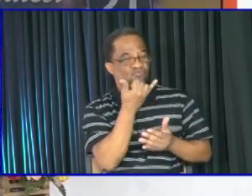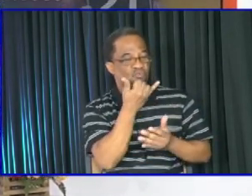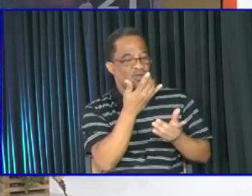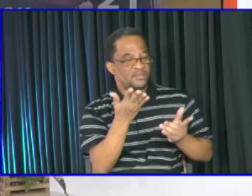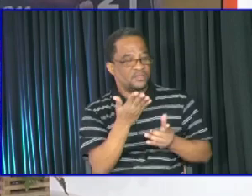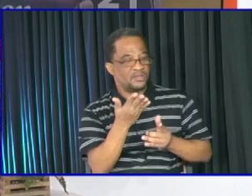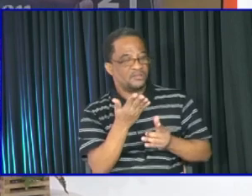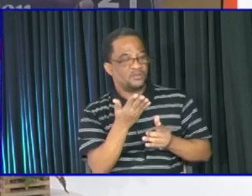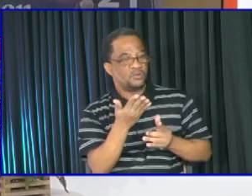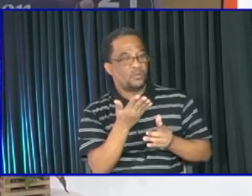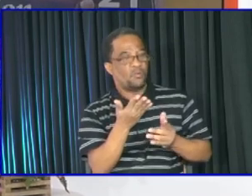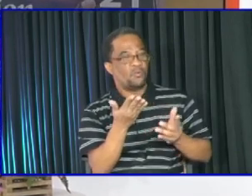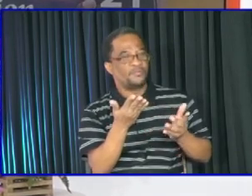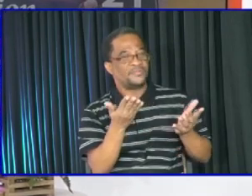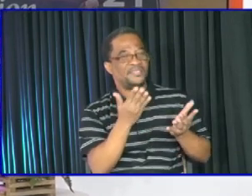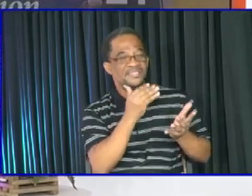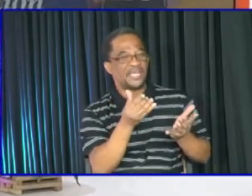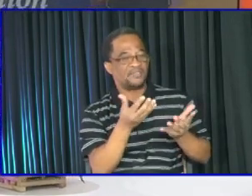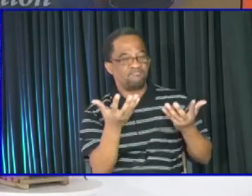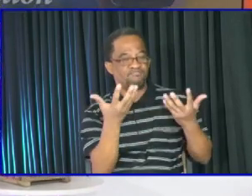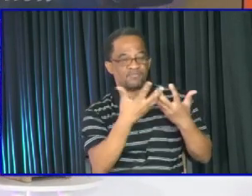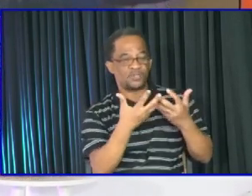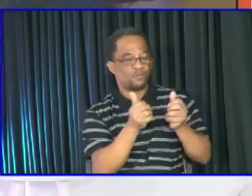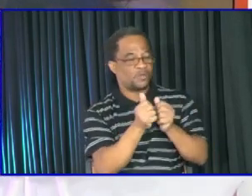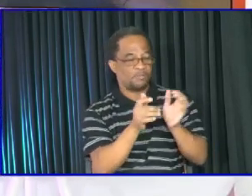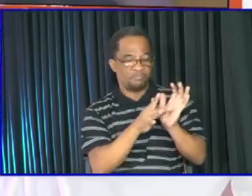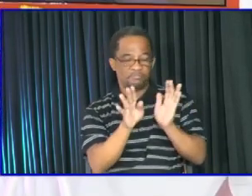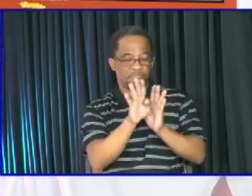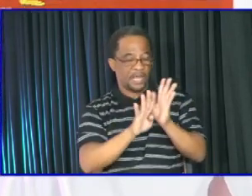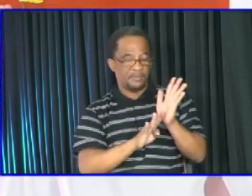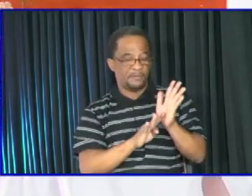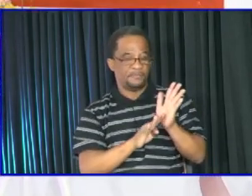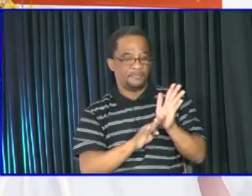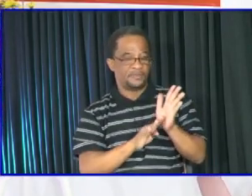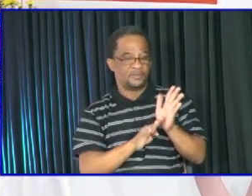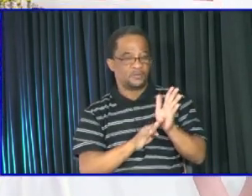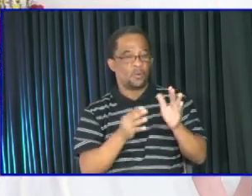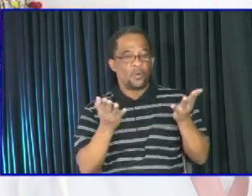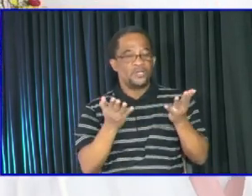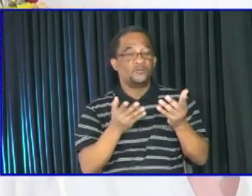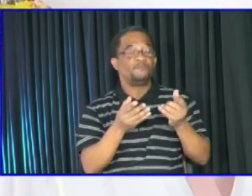you in your heart, decide to follow Jesus right now.